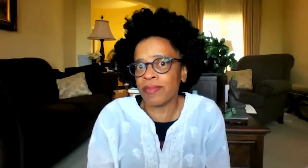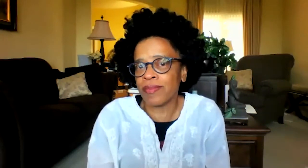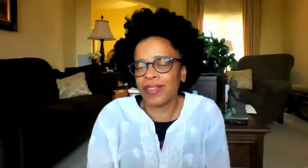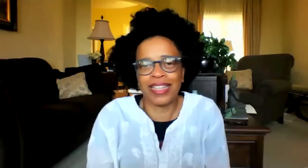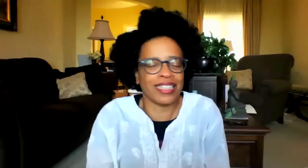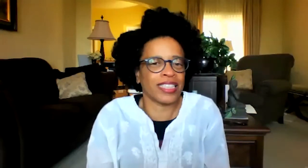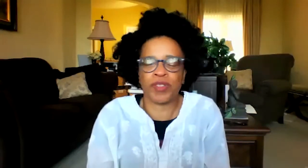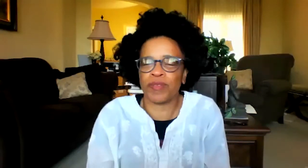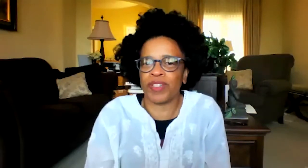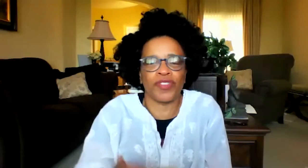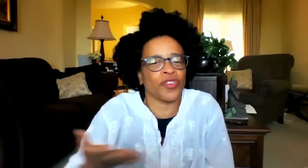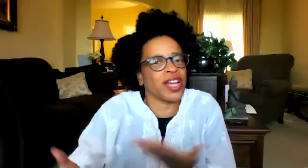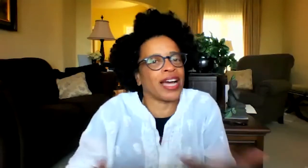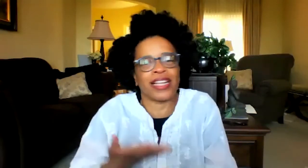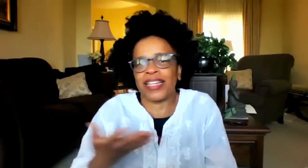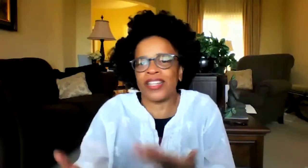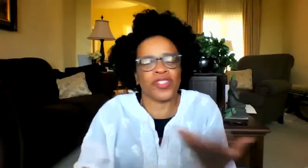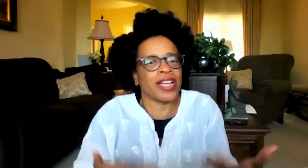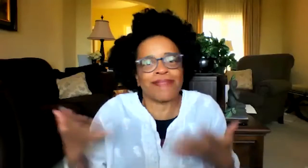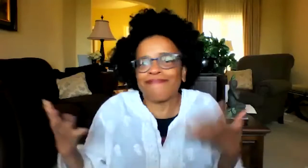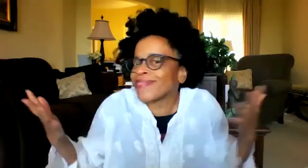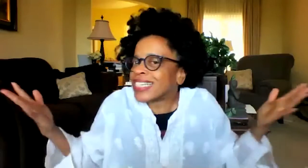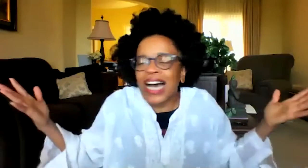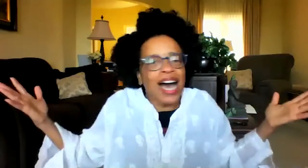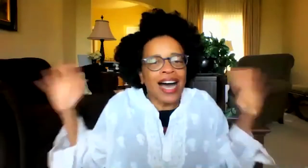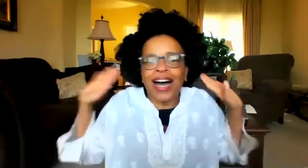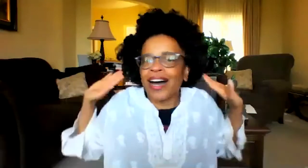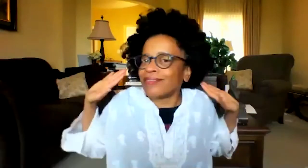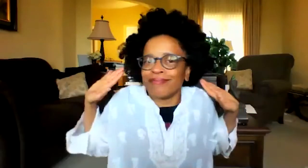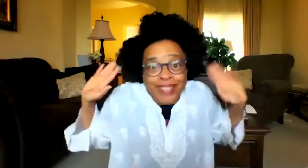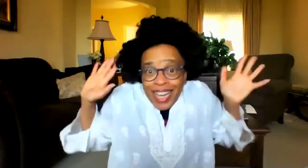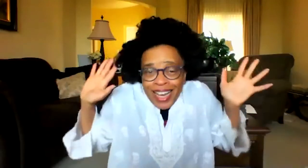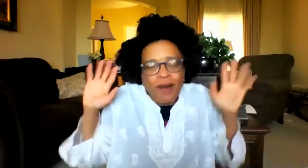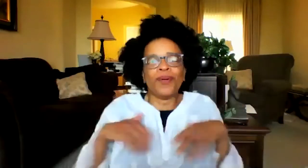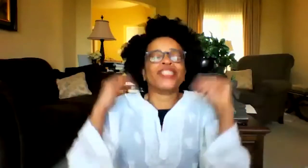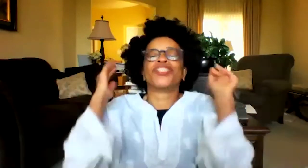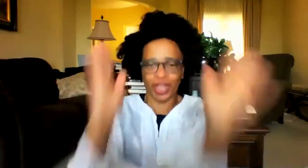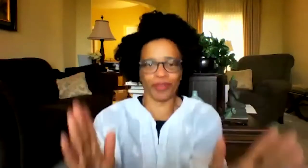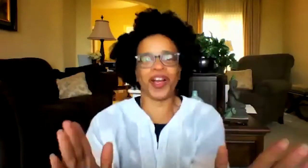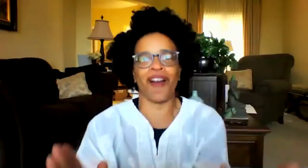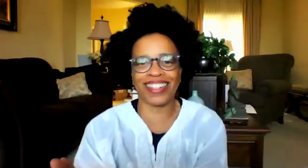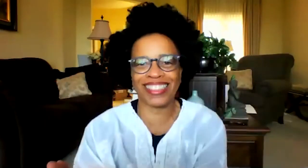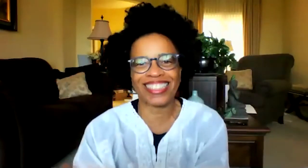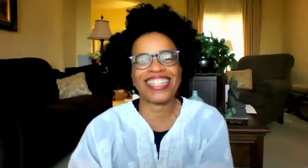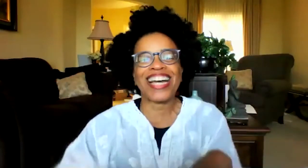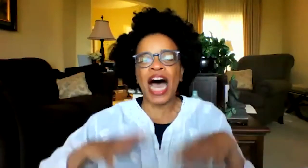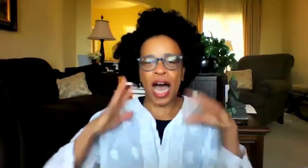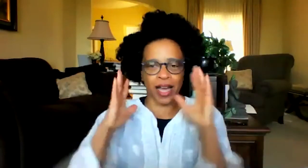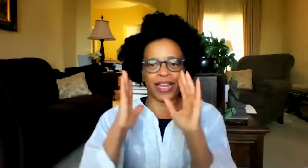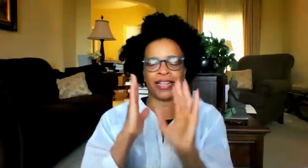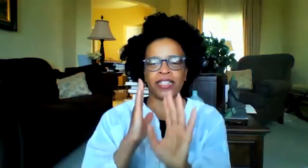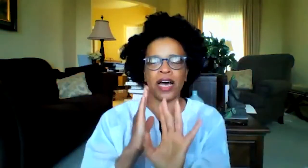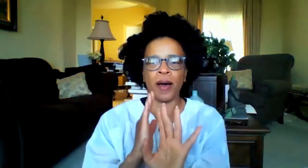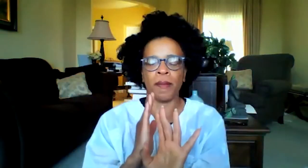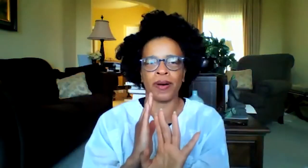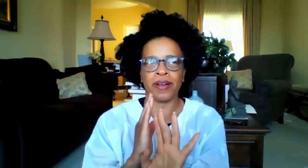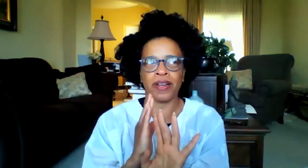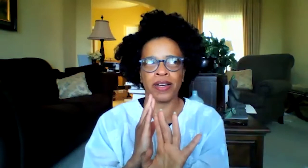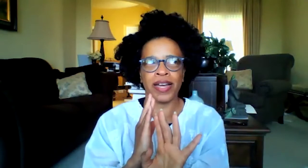harm that it seems to me, if you're not engaged in that. But so here we are.